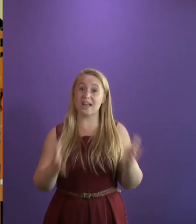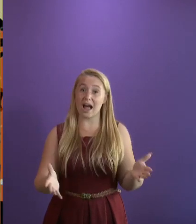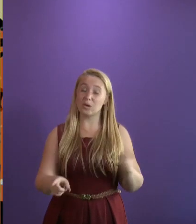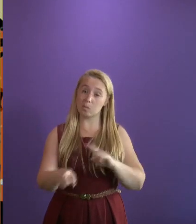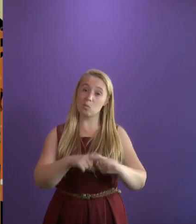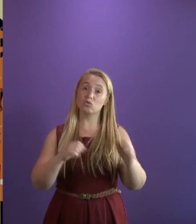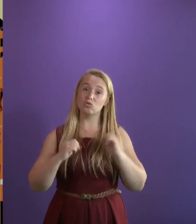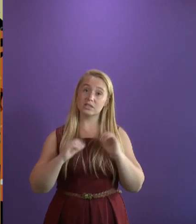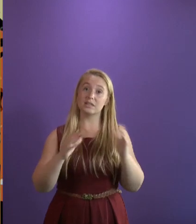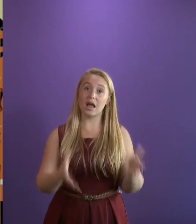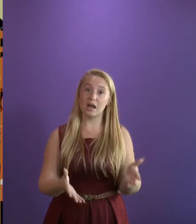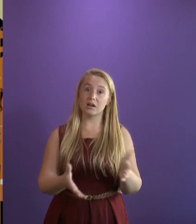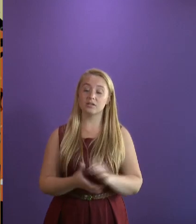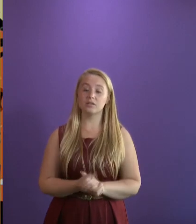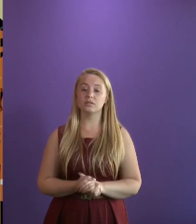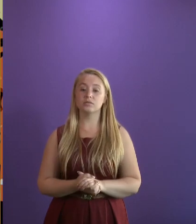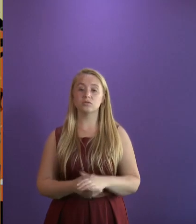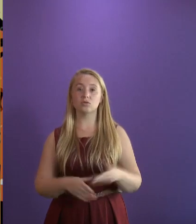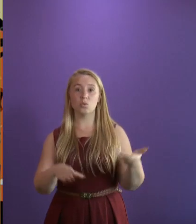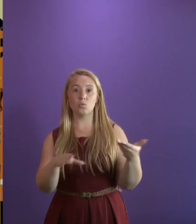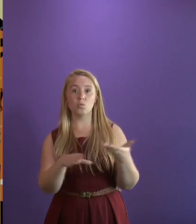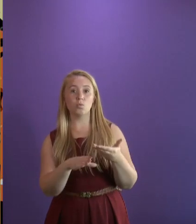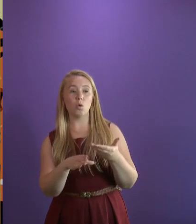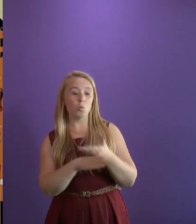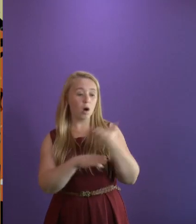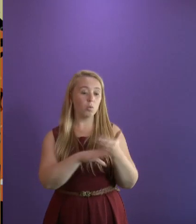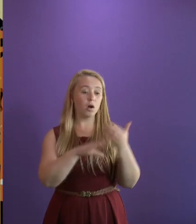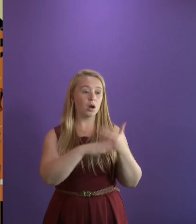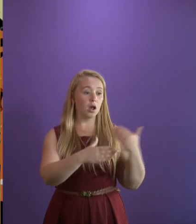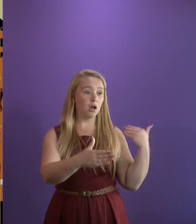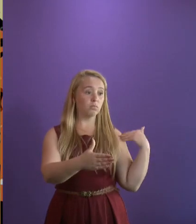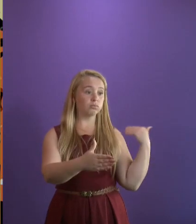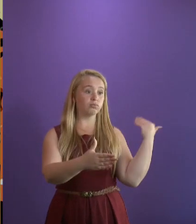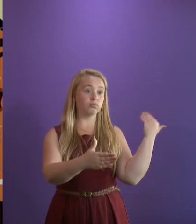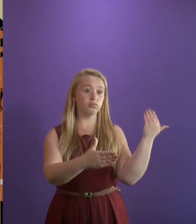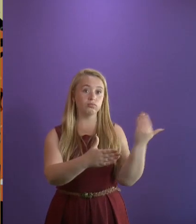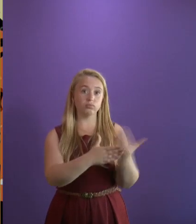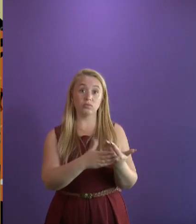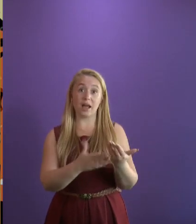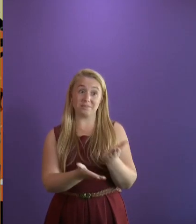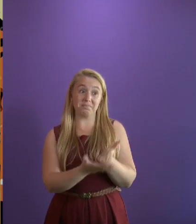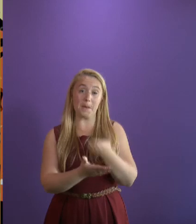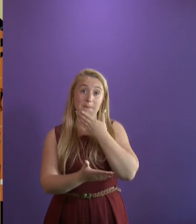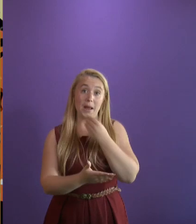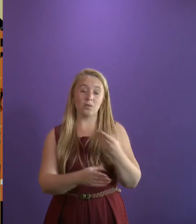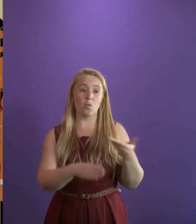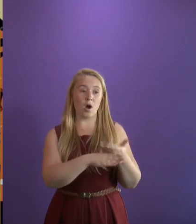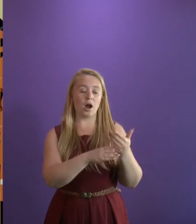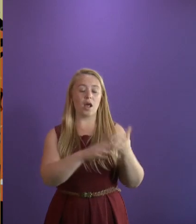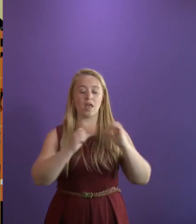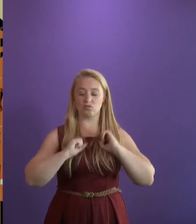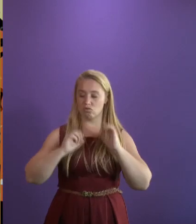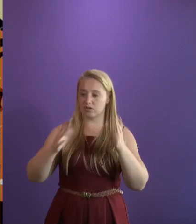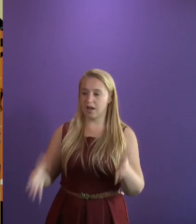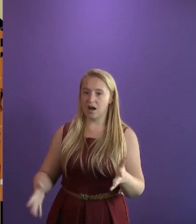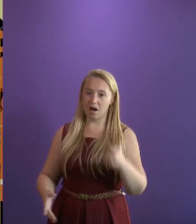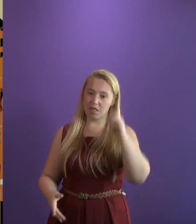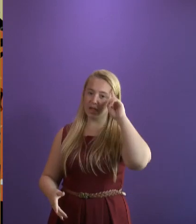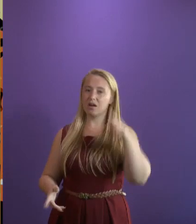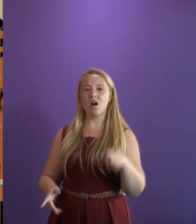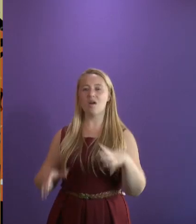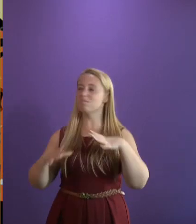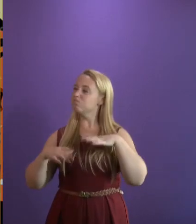people that take, they'll work their whole life, and especially the guys, they'll work their whole life, and then they get to retirement age and then think, oh, right, I'll